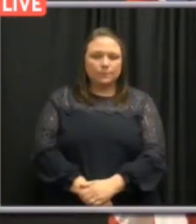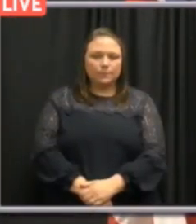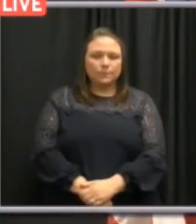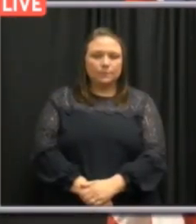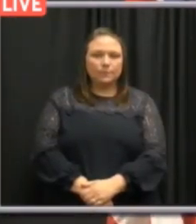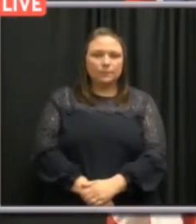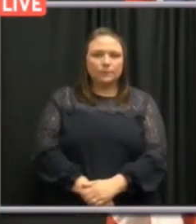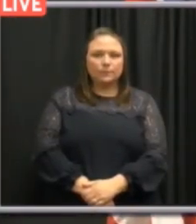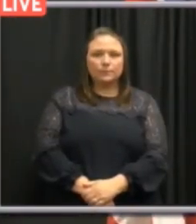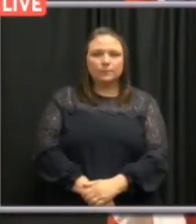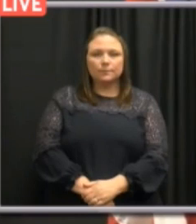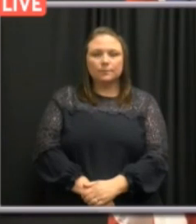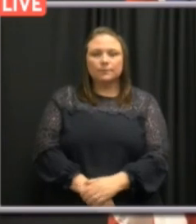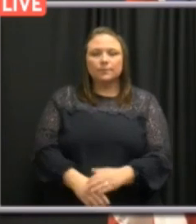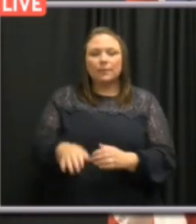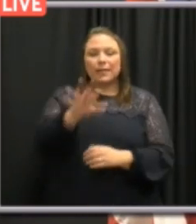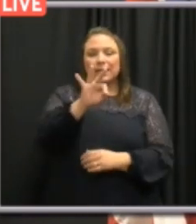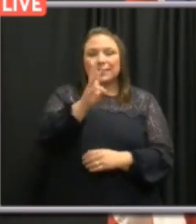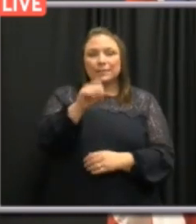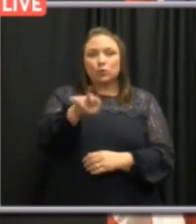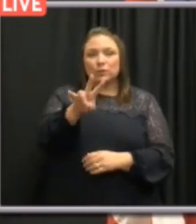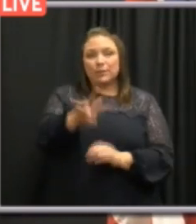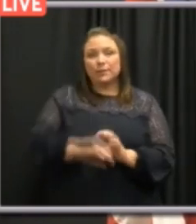Nayeli Alamia from 96.7.